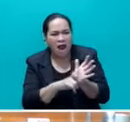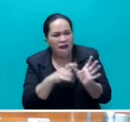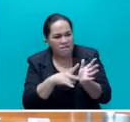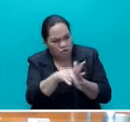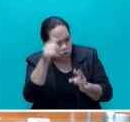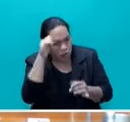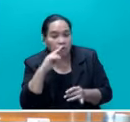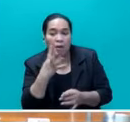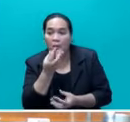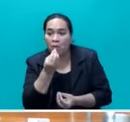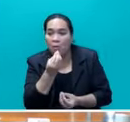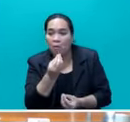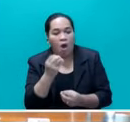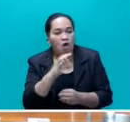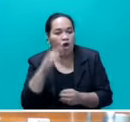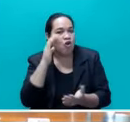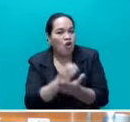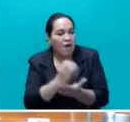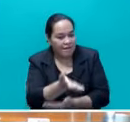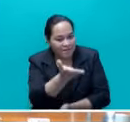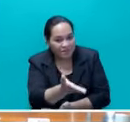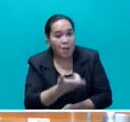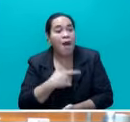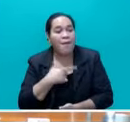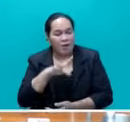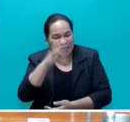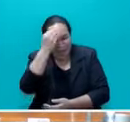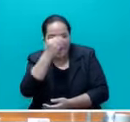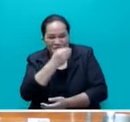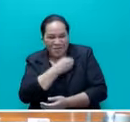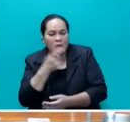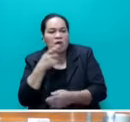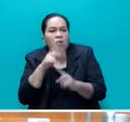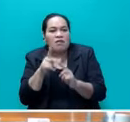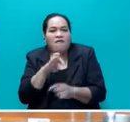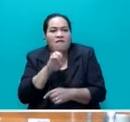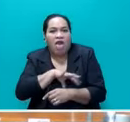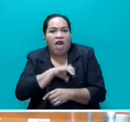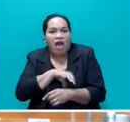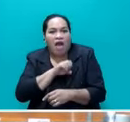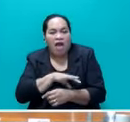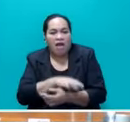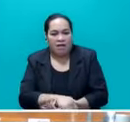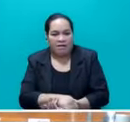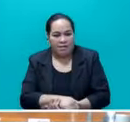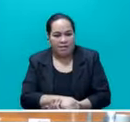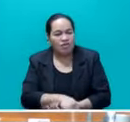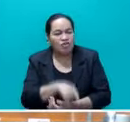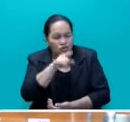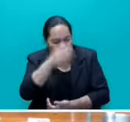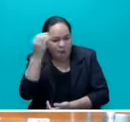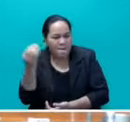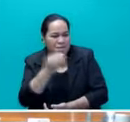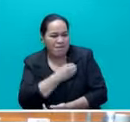sit there mute, not correcting him, because they believe in the politics of fear. They believe in the